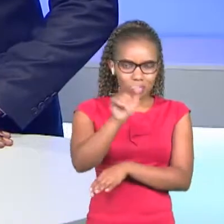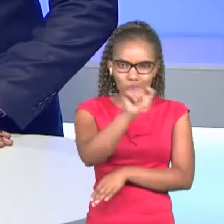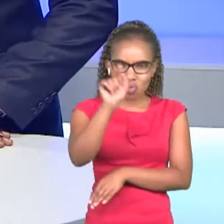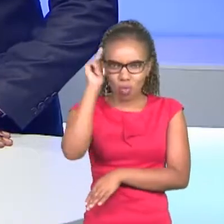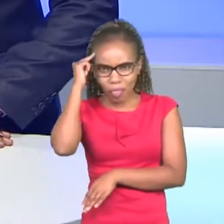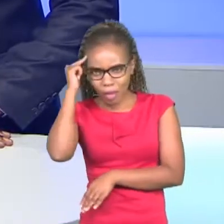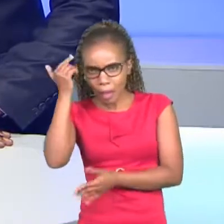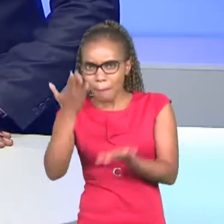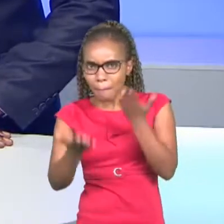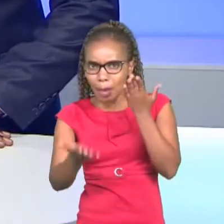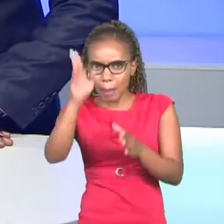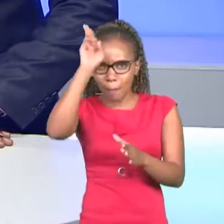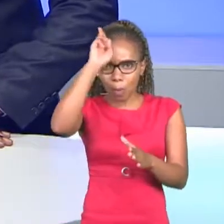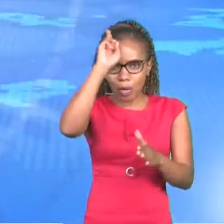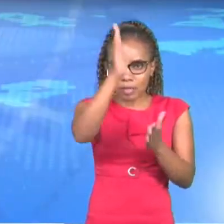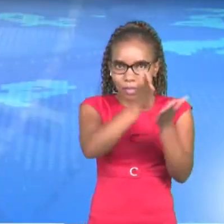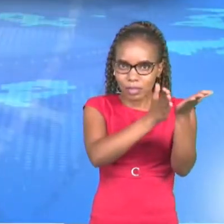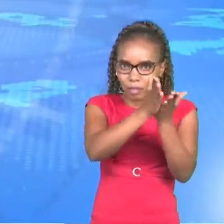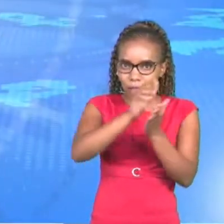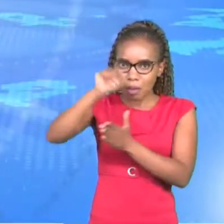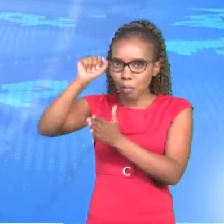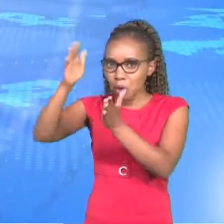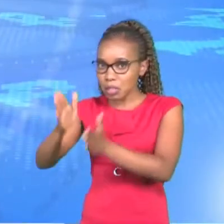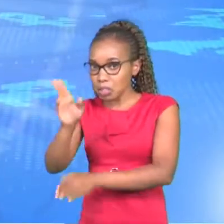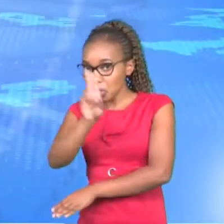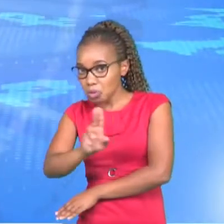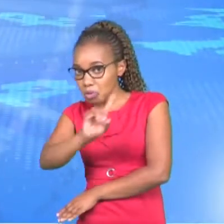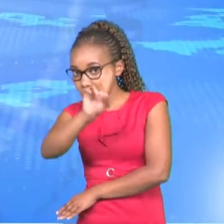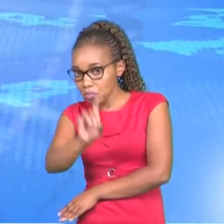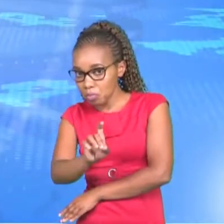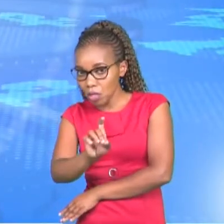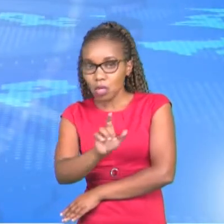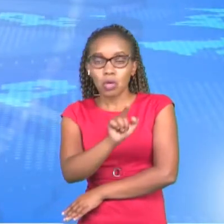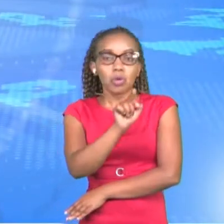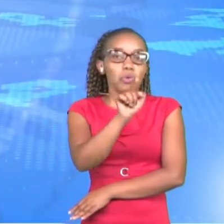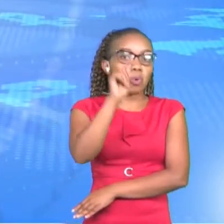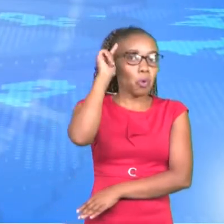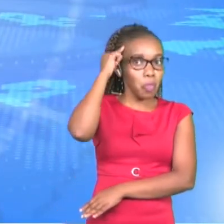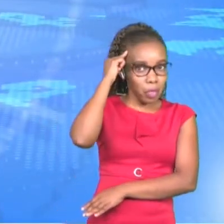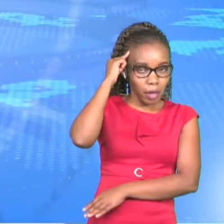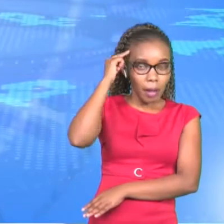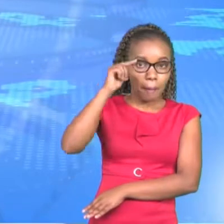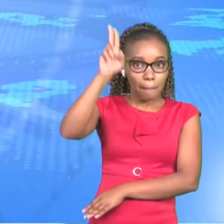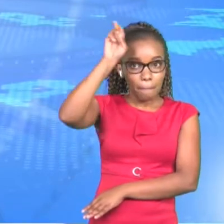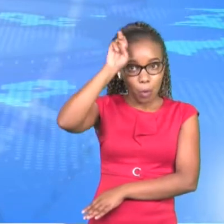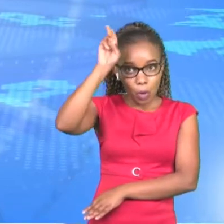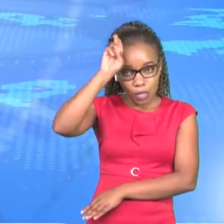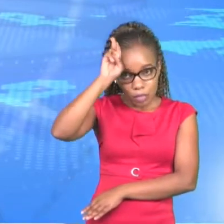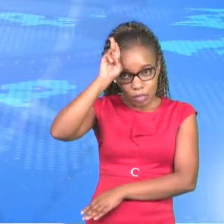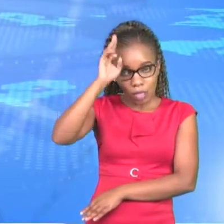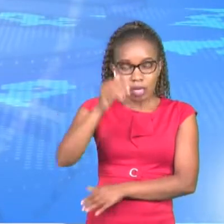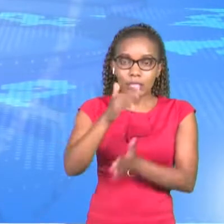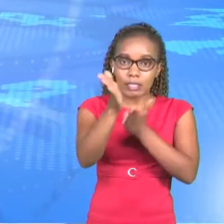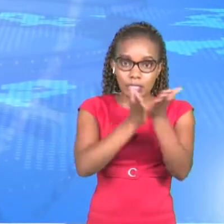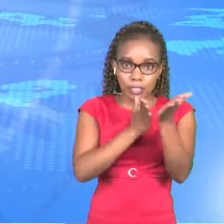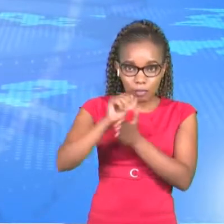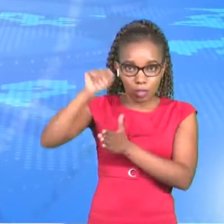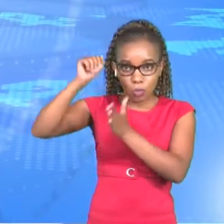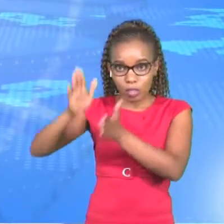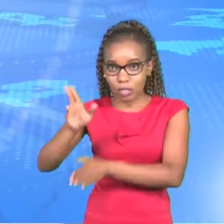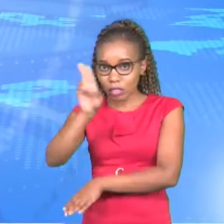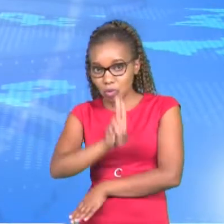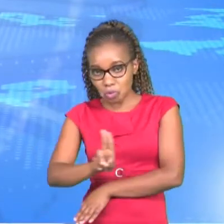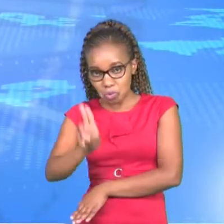police service is being used by politicians? Do you think the police service is being used by the politicians? Talk to us on 111